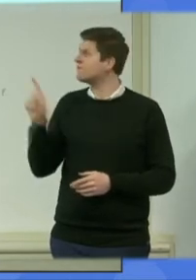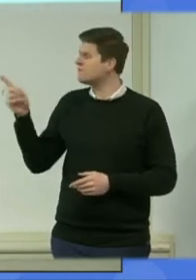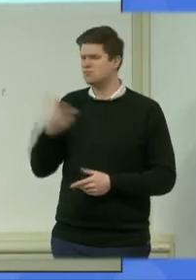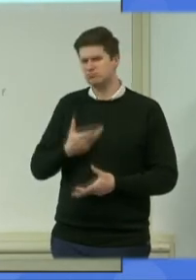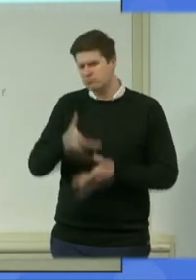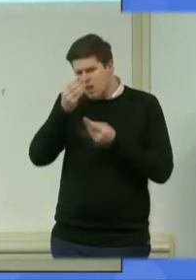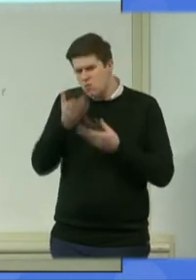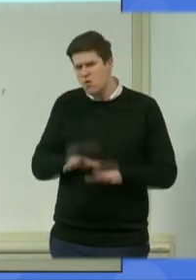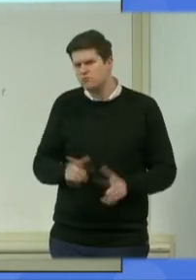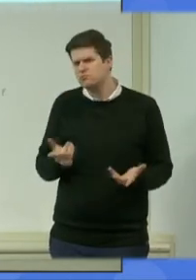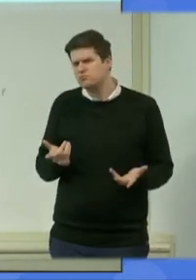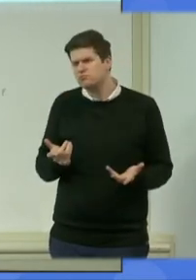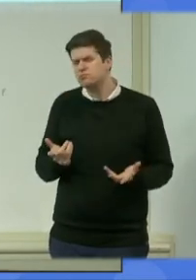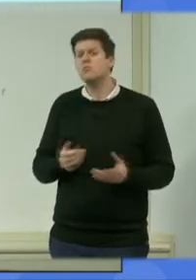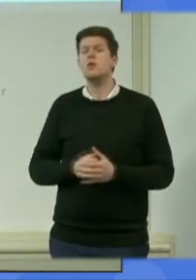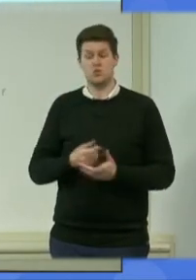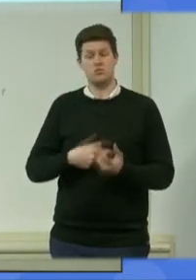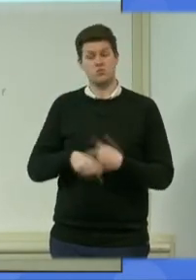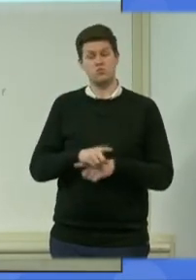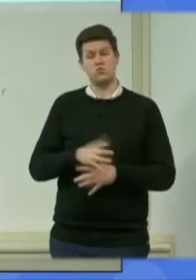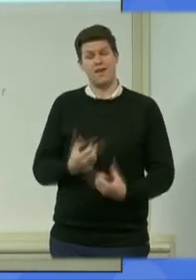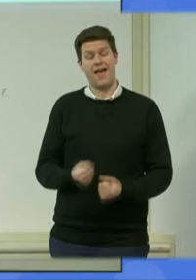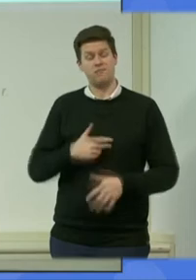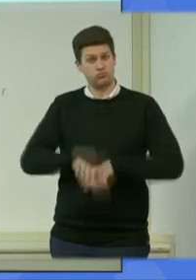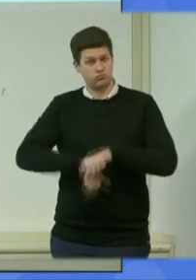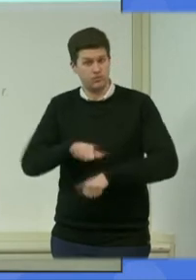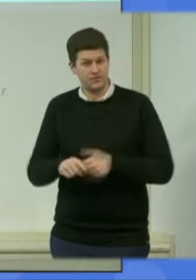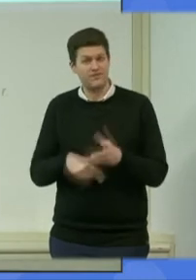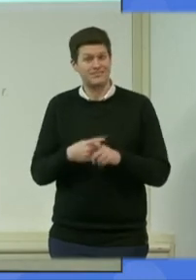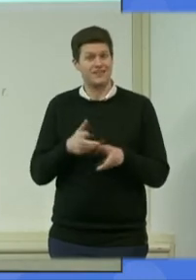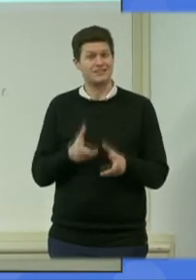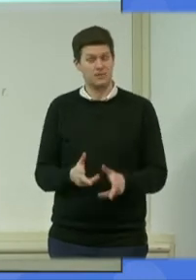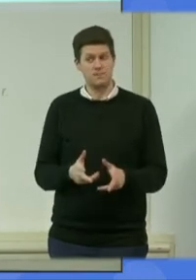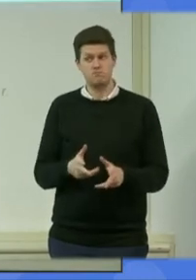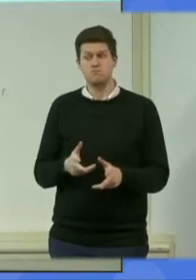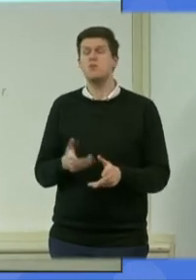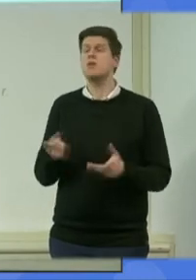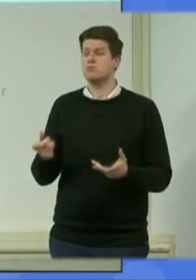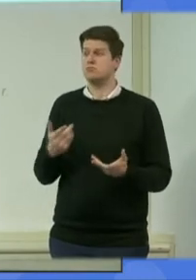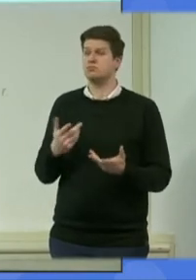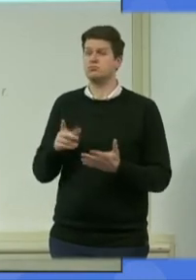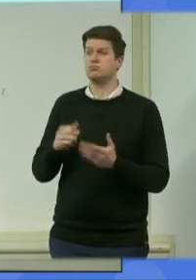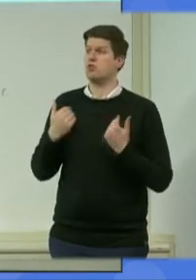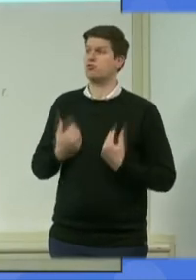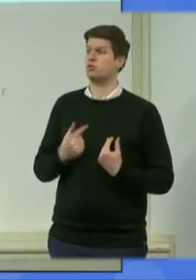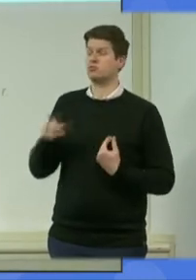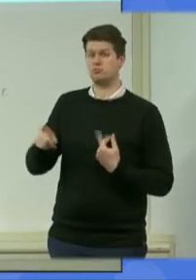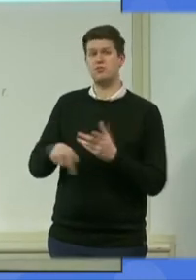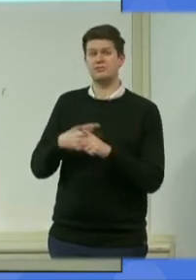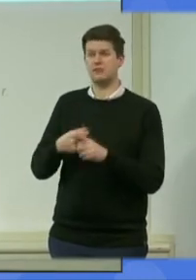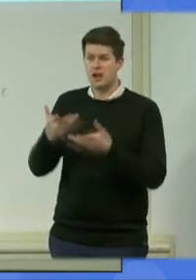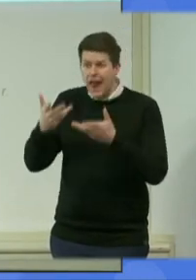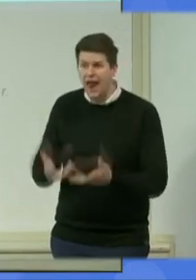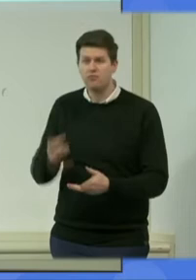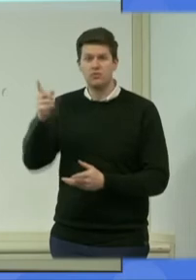pretty progressive tax and benefit system that takes quite a lot from the rich and gives quite a lot to the poor. So